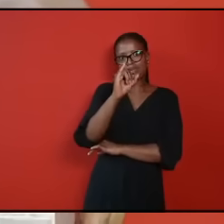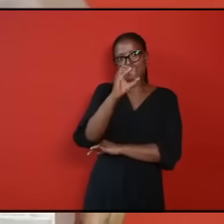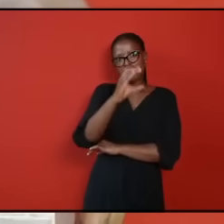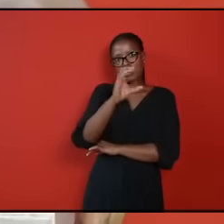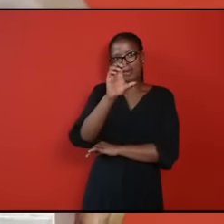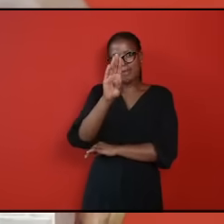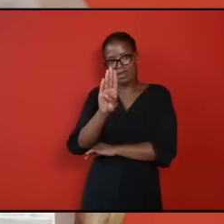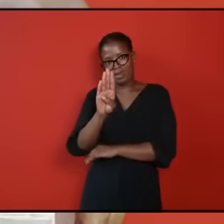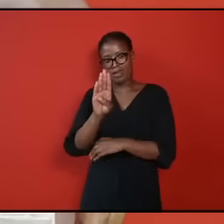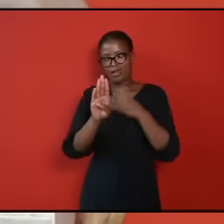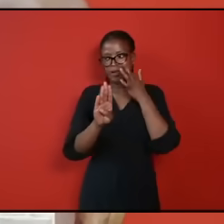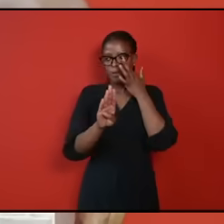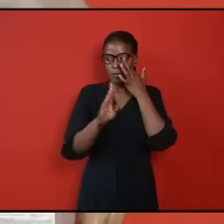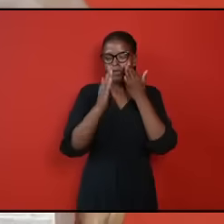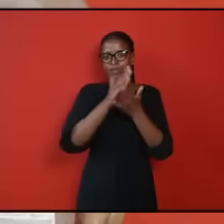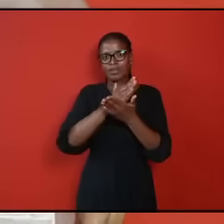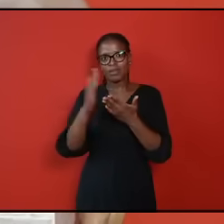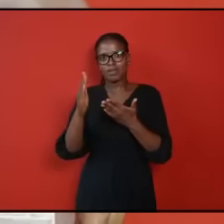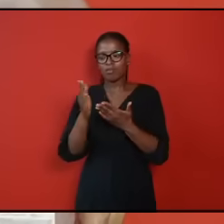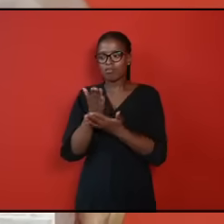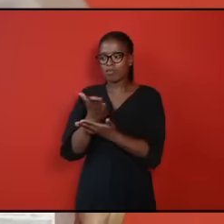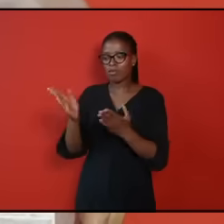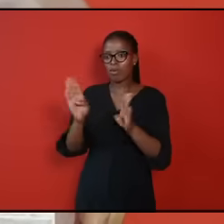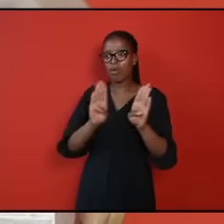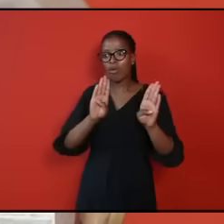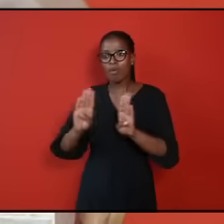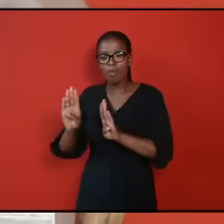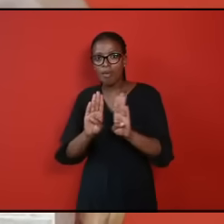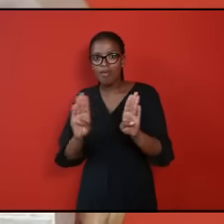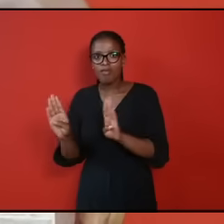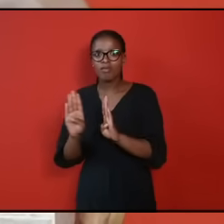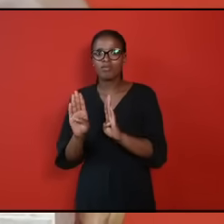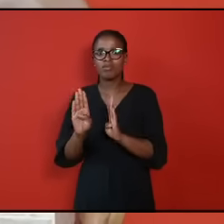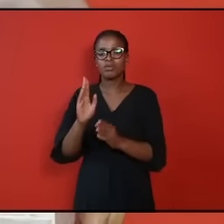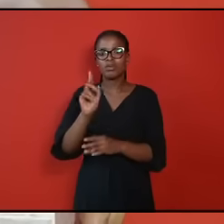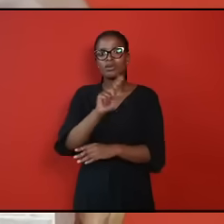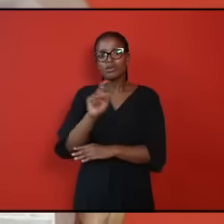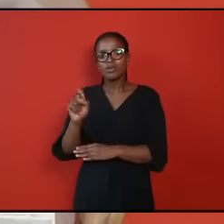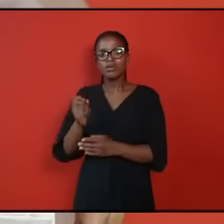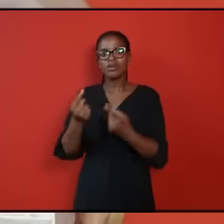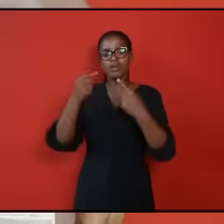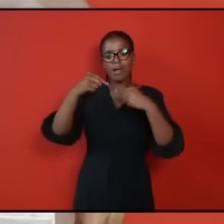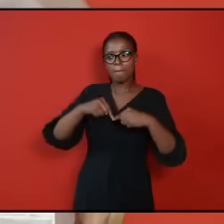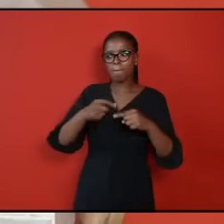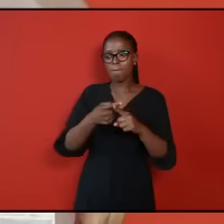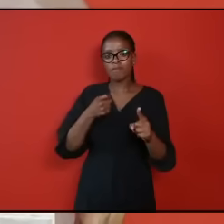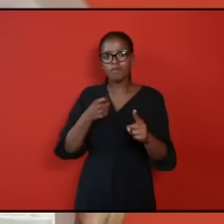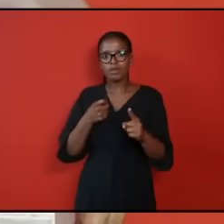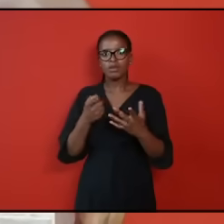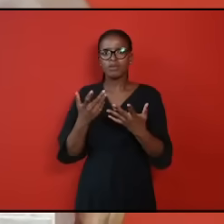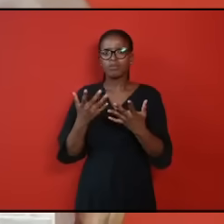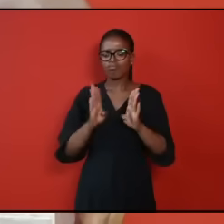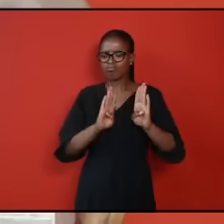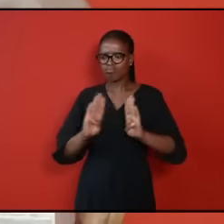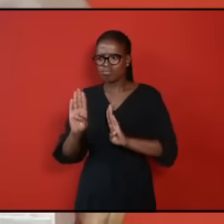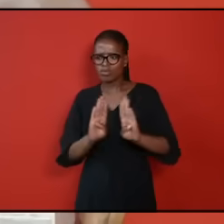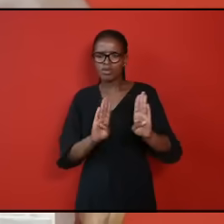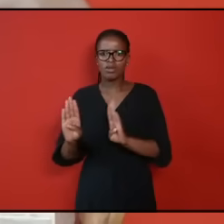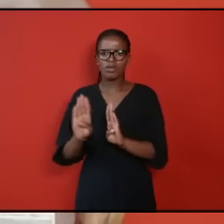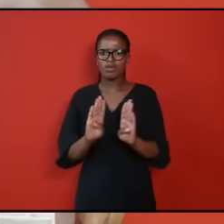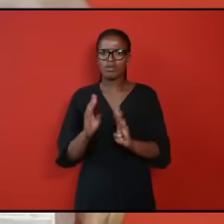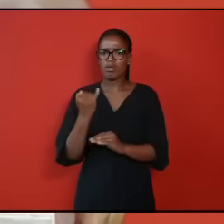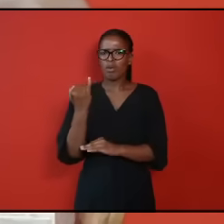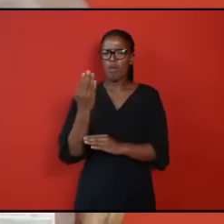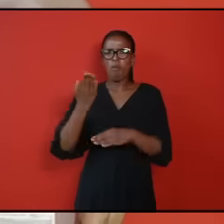I've seen some of his friends behaving, those who came before him, behaving